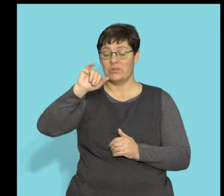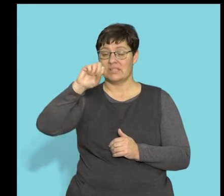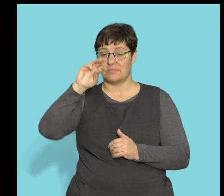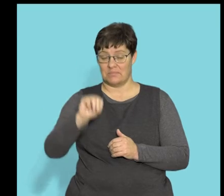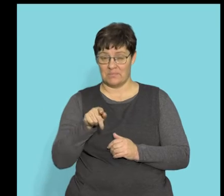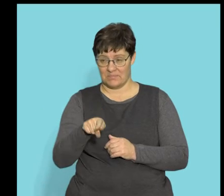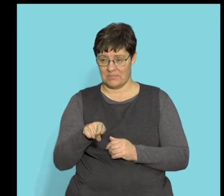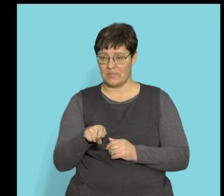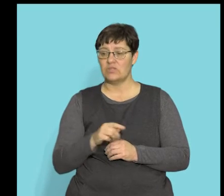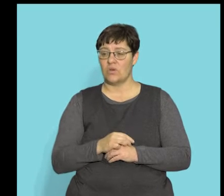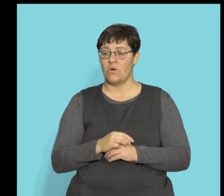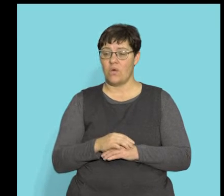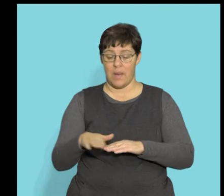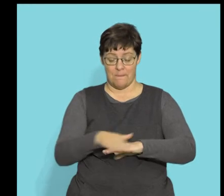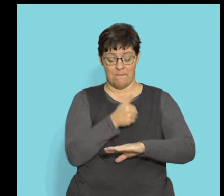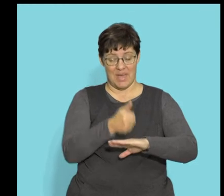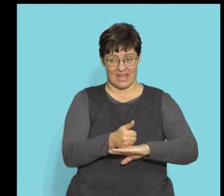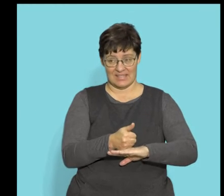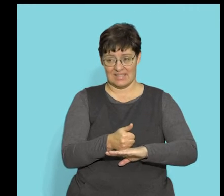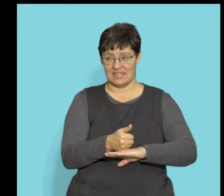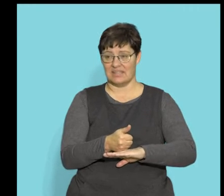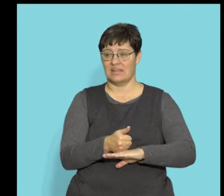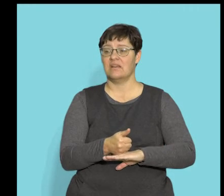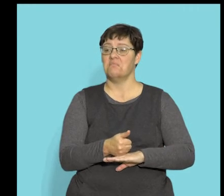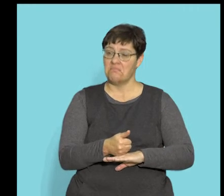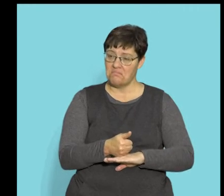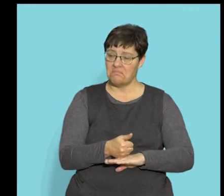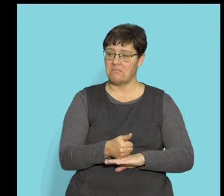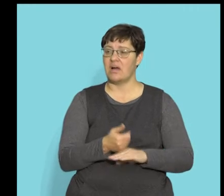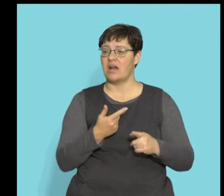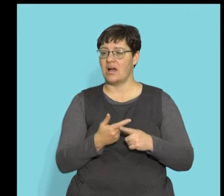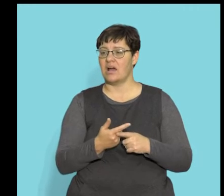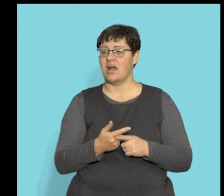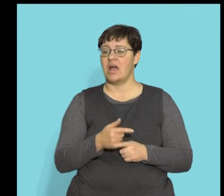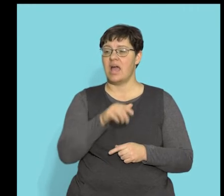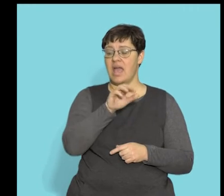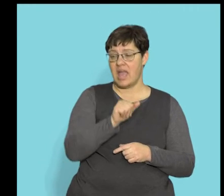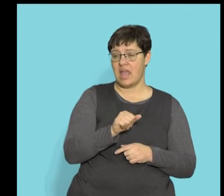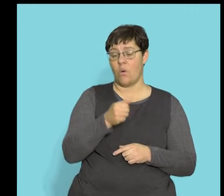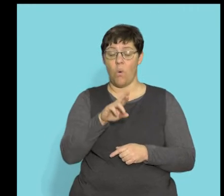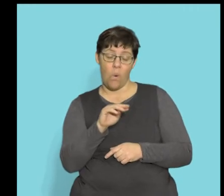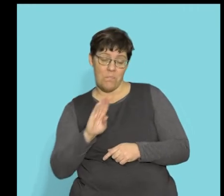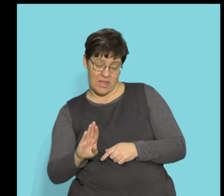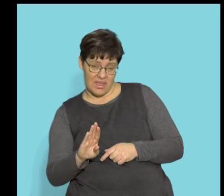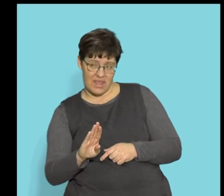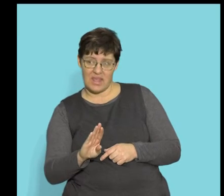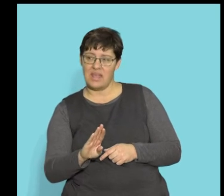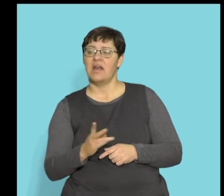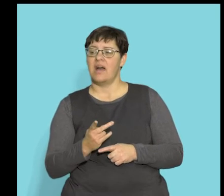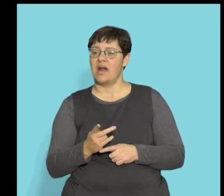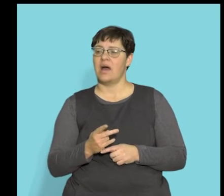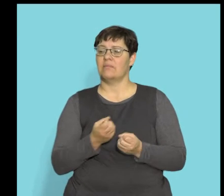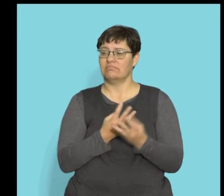the base will be multiplied by the height. But because this is a triangular prism, we know that it will